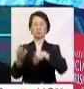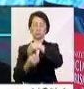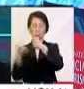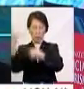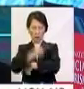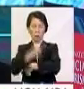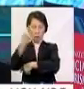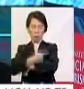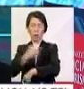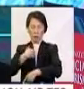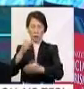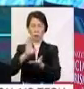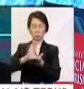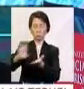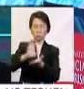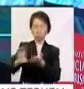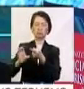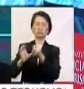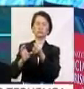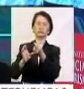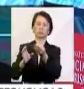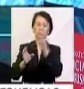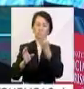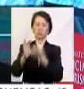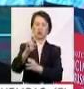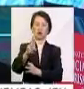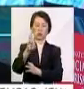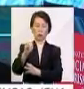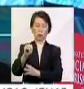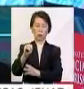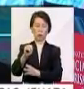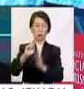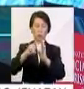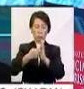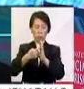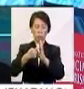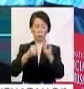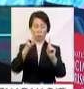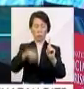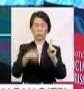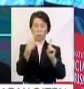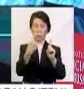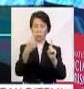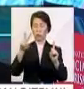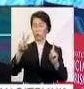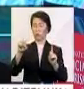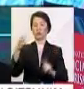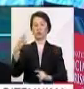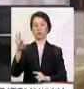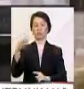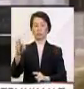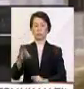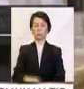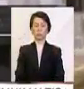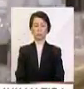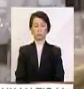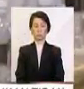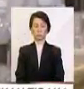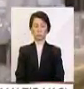threshold report to RM25,000 effective 1 January 2019.